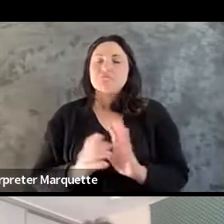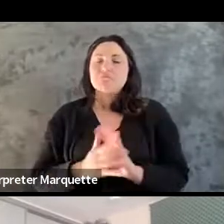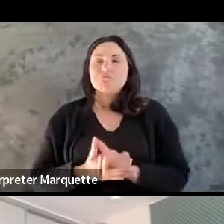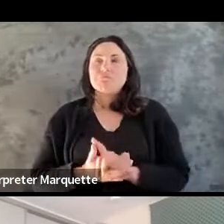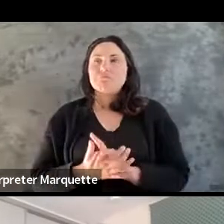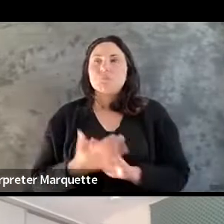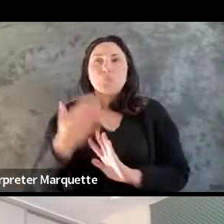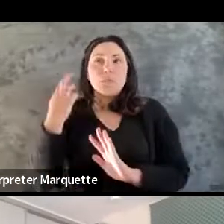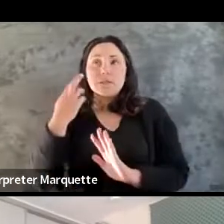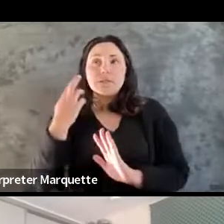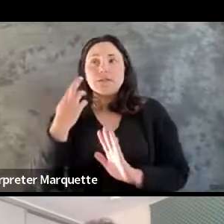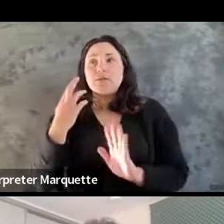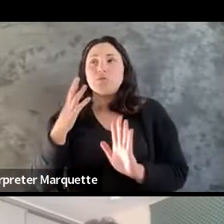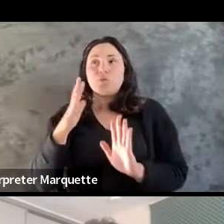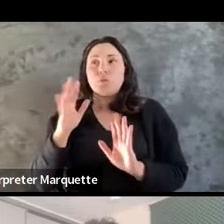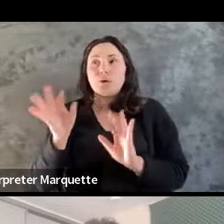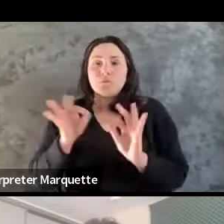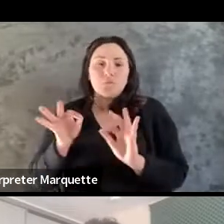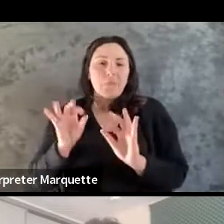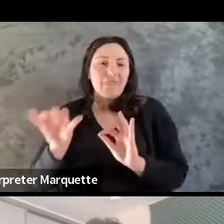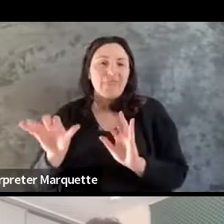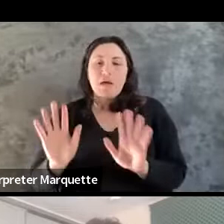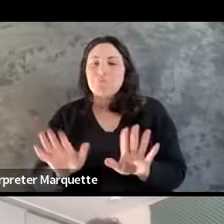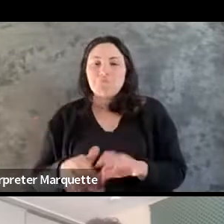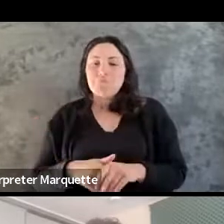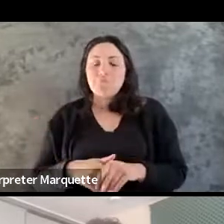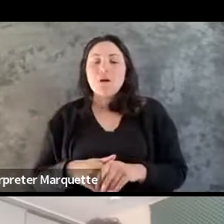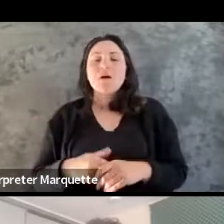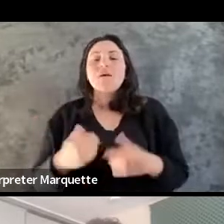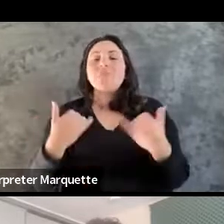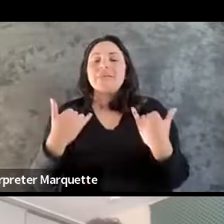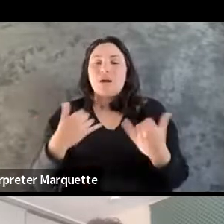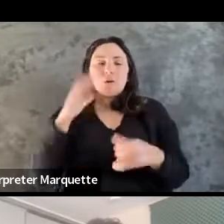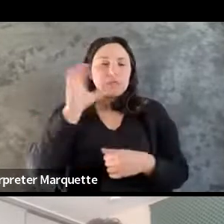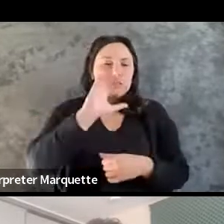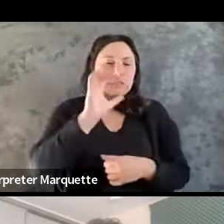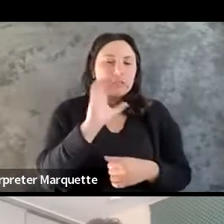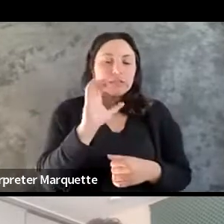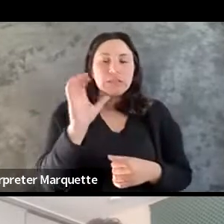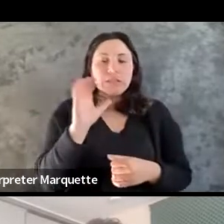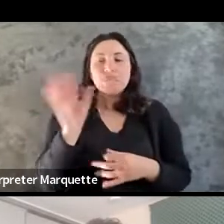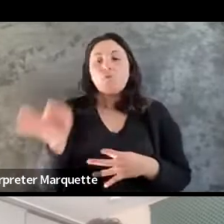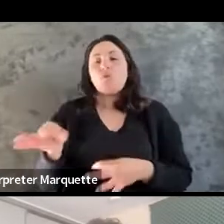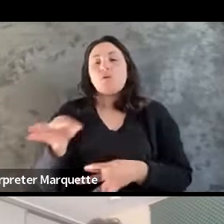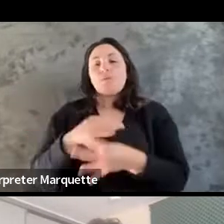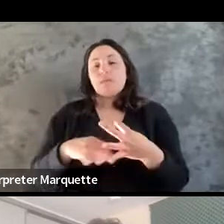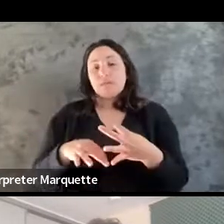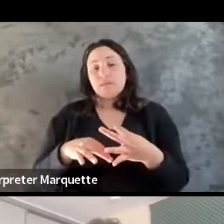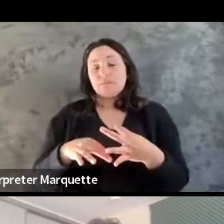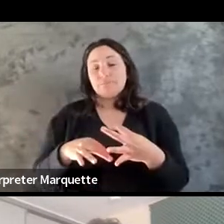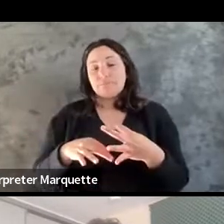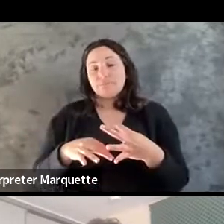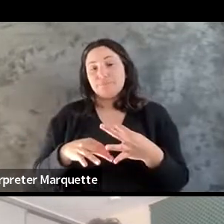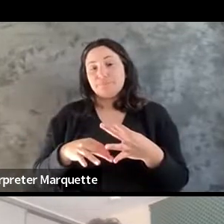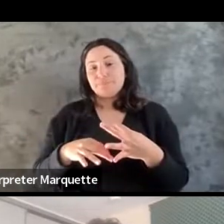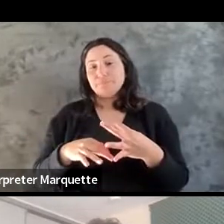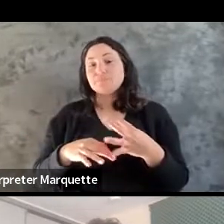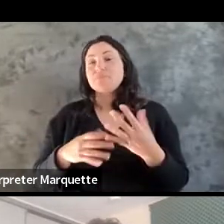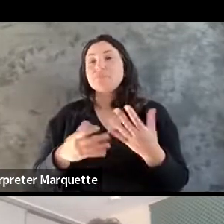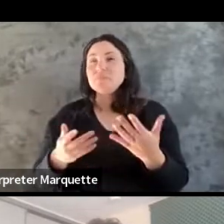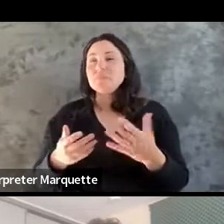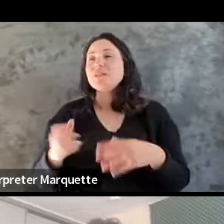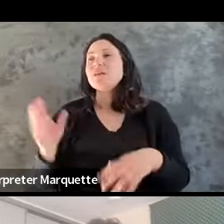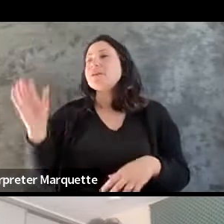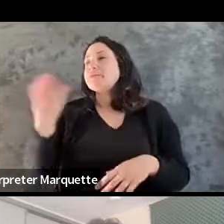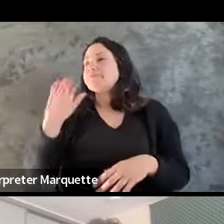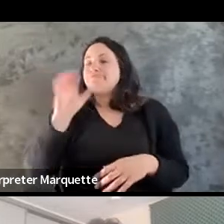that we're in the process of trying to find a replacement for that teacher. We're looking at some